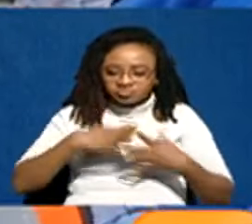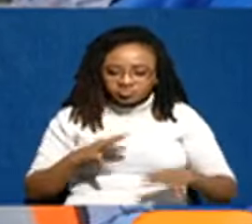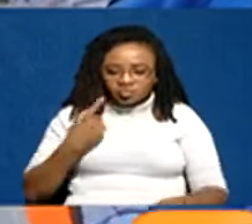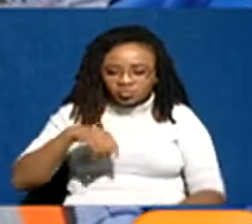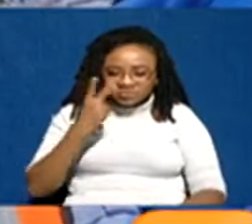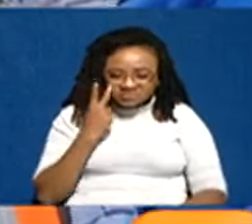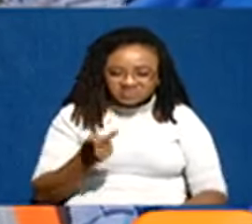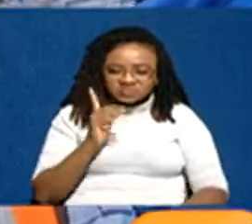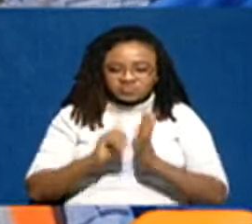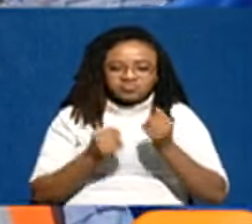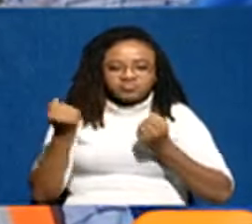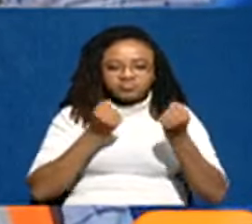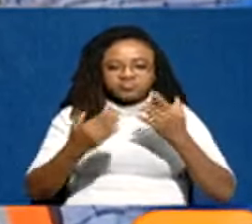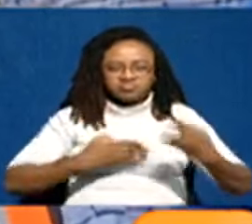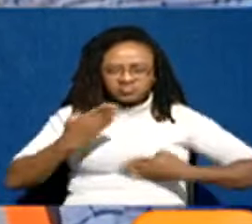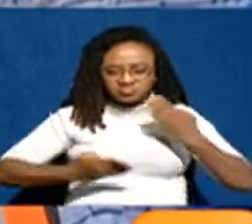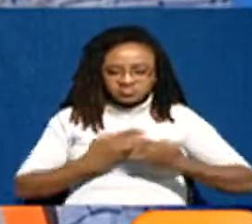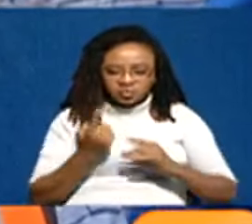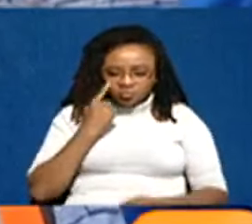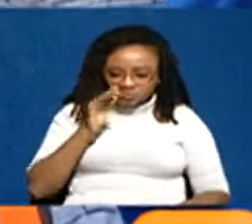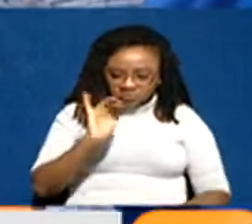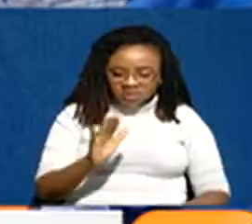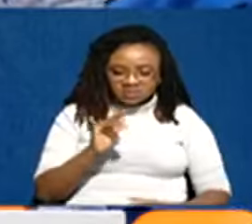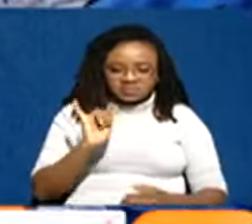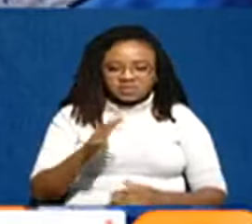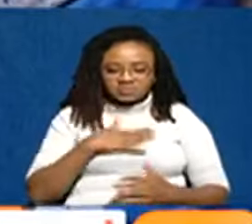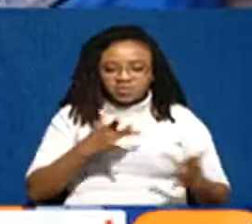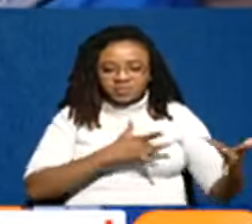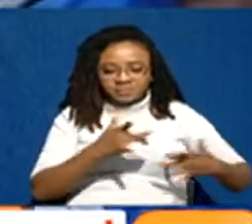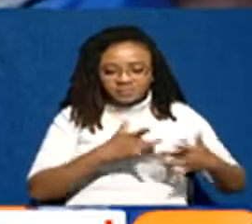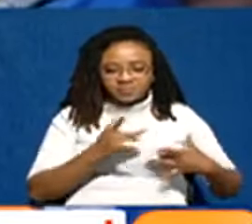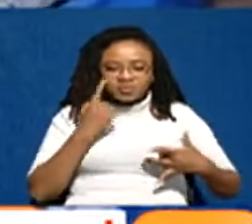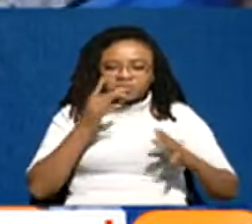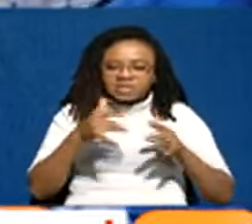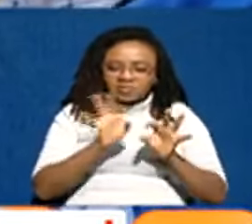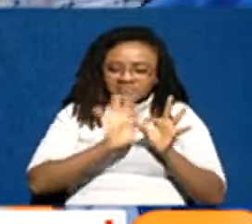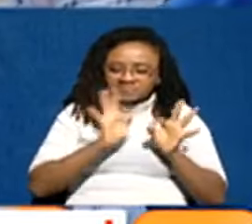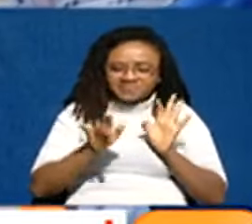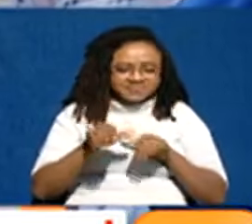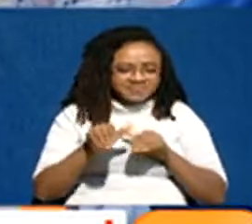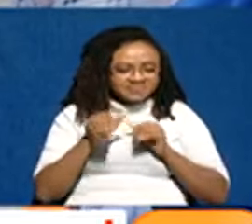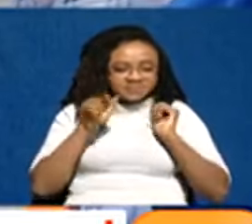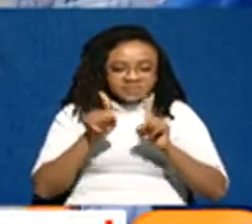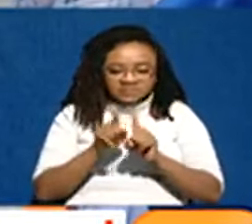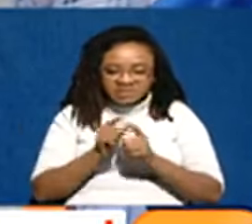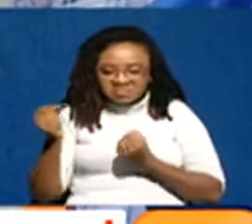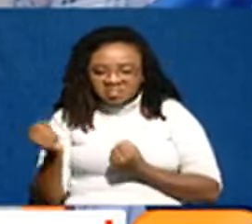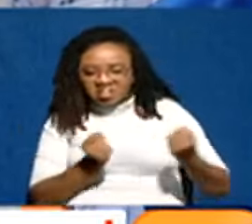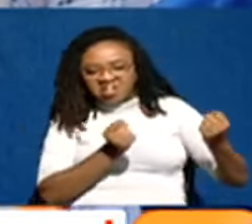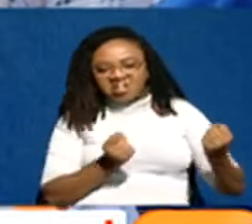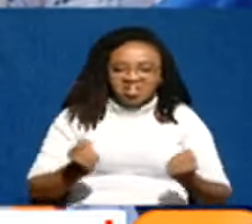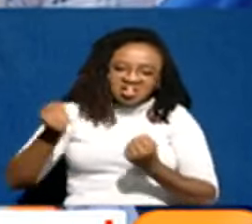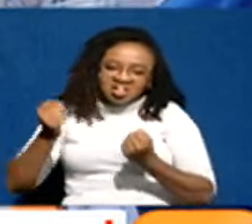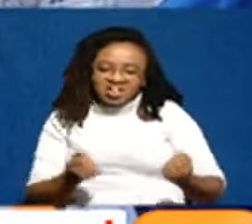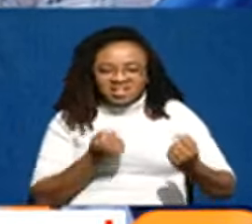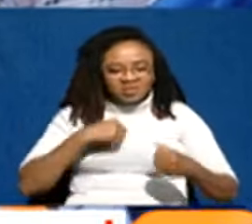major concern to us, especially we see how the speeding that occurs and the lane indiscipline, and they're not keeping onto their lanes. So we urge motorists to